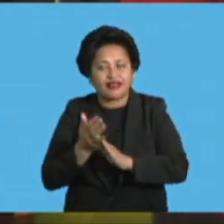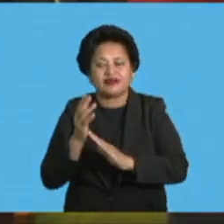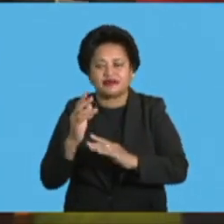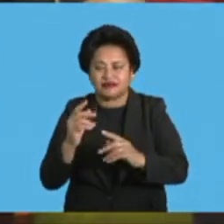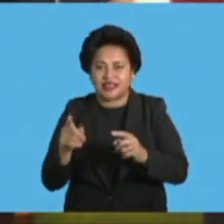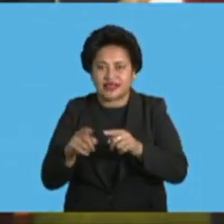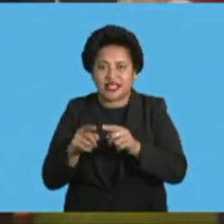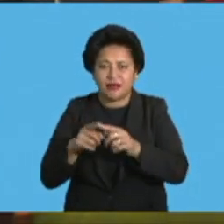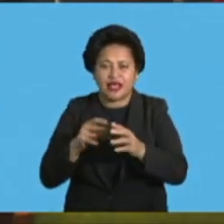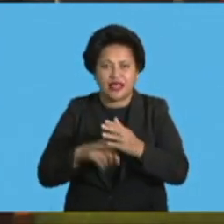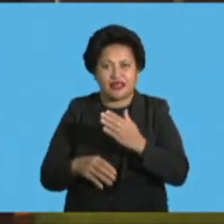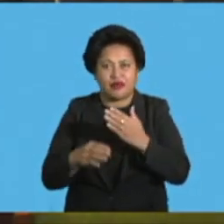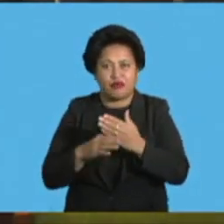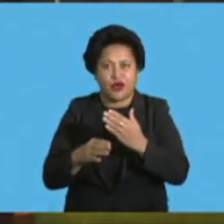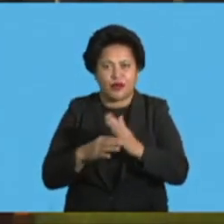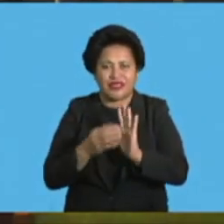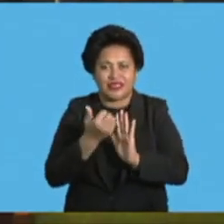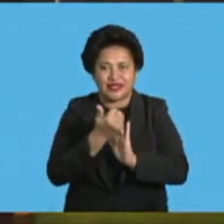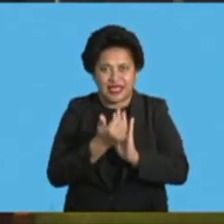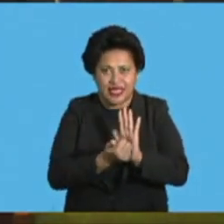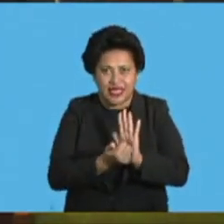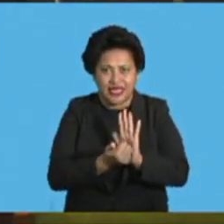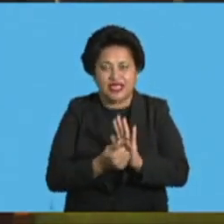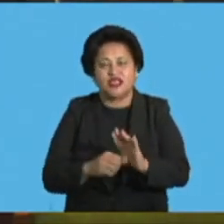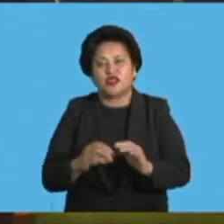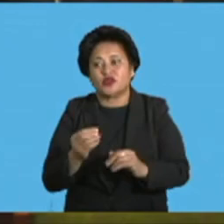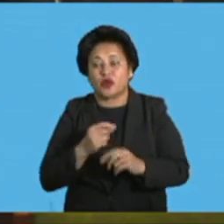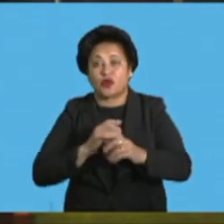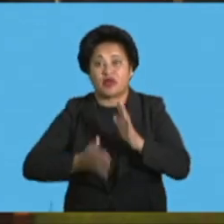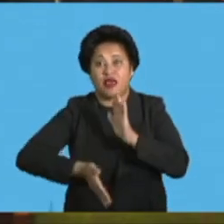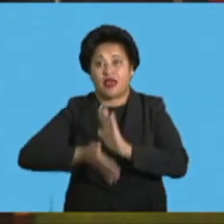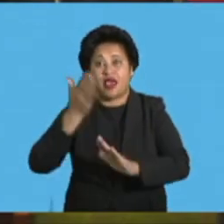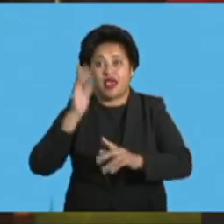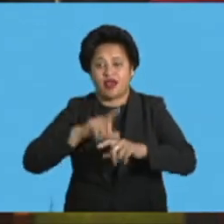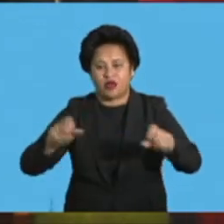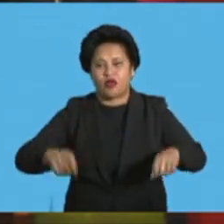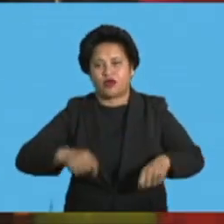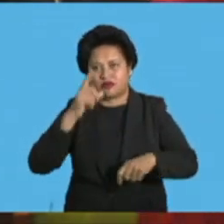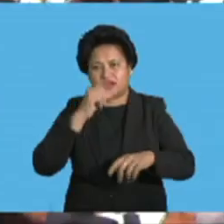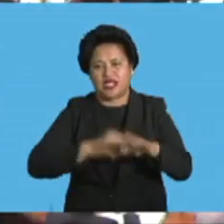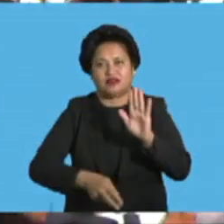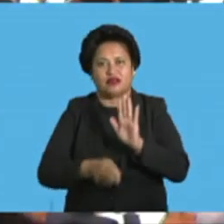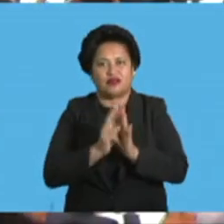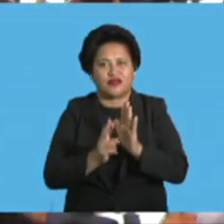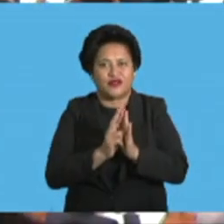Service Disciplinary Tribunal is reviewable by the High Court. Thank you, Mr. Speaker.